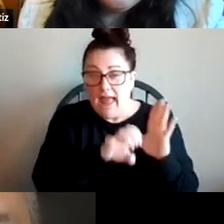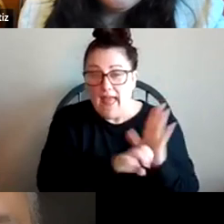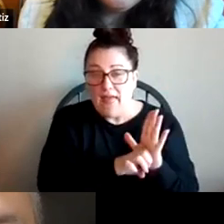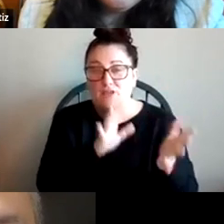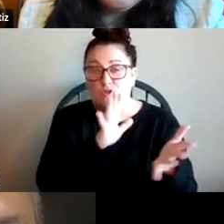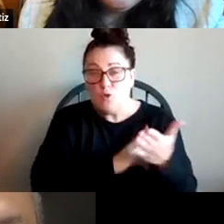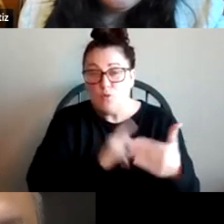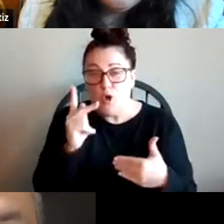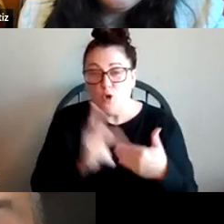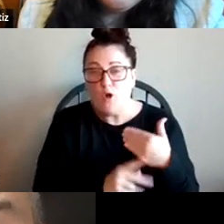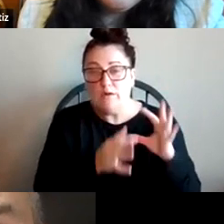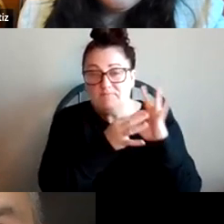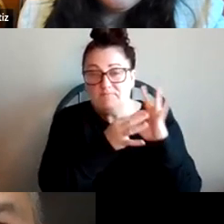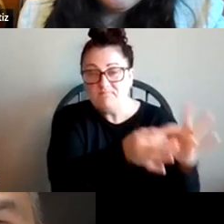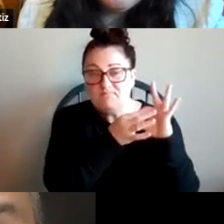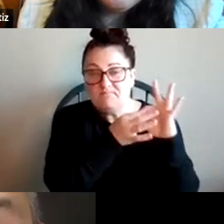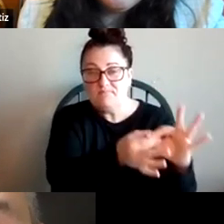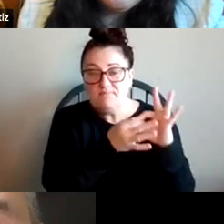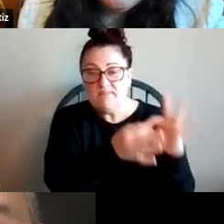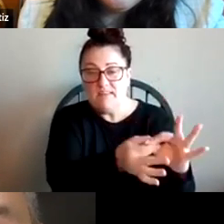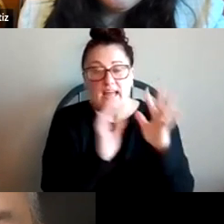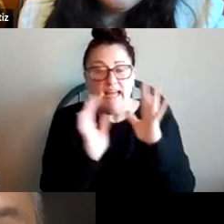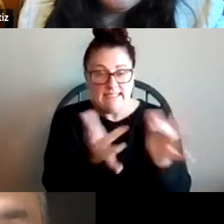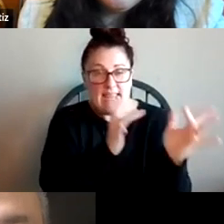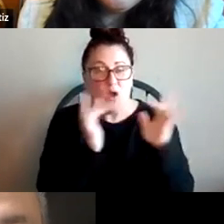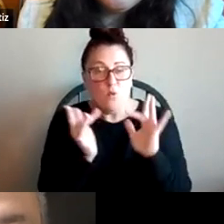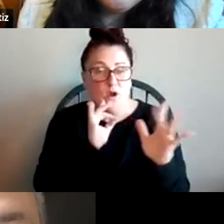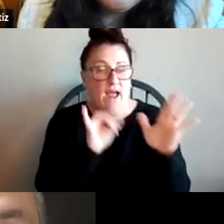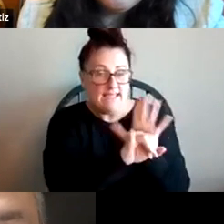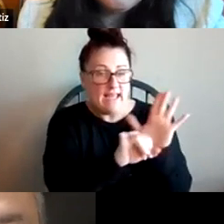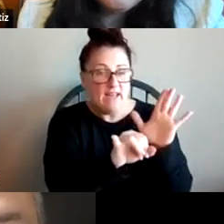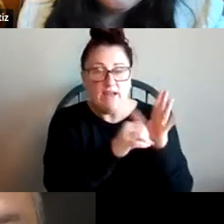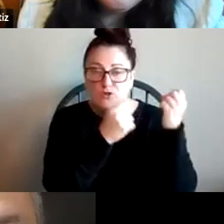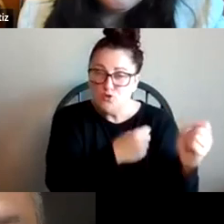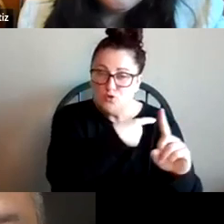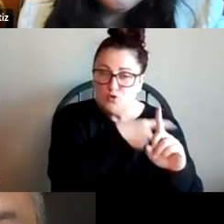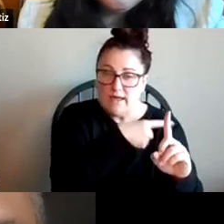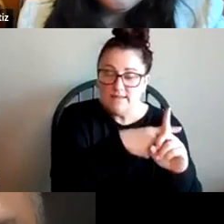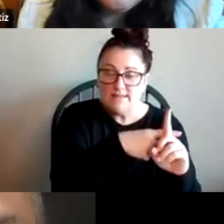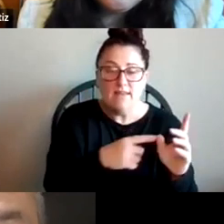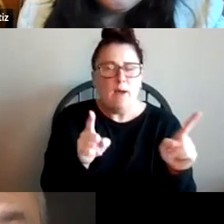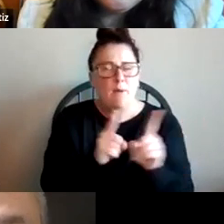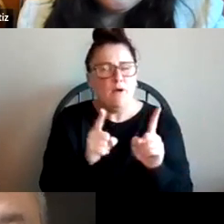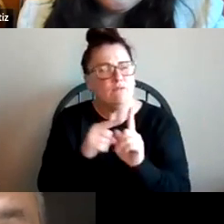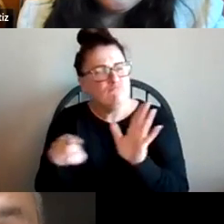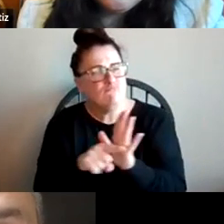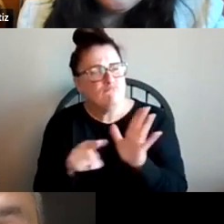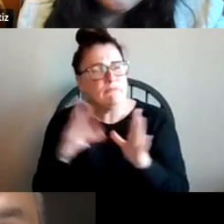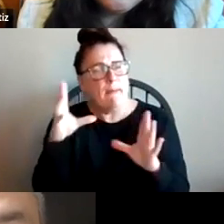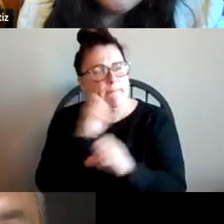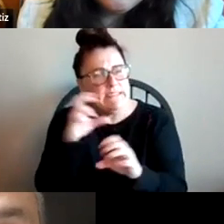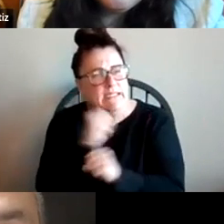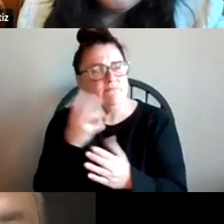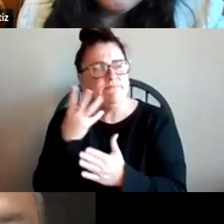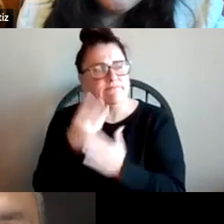and programs that we work collaboratively as a network to identify our strengths, but as, if not more importantly, where the gaps are, who we're missing, who's